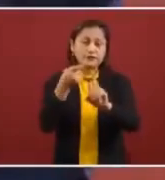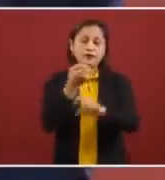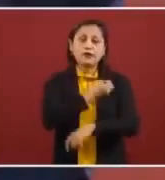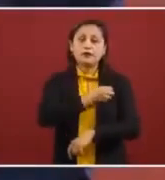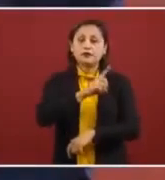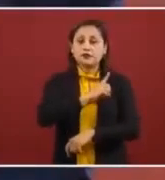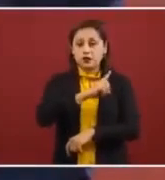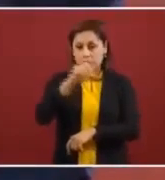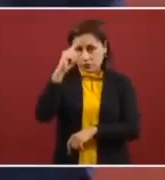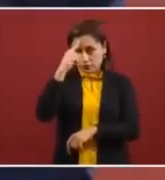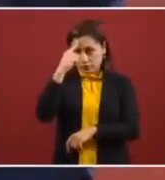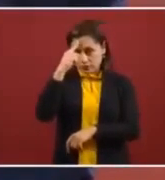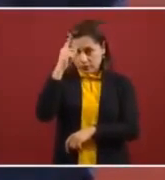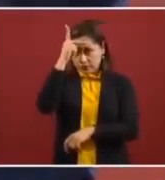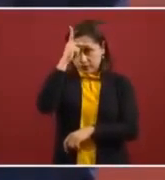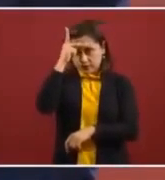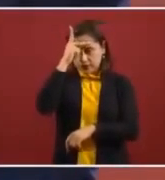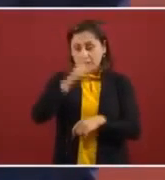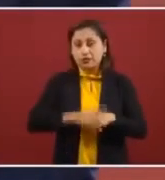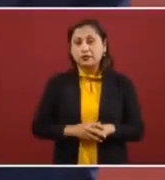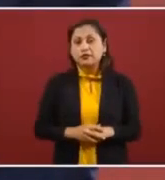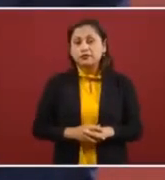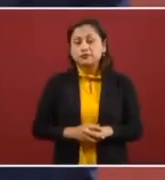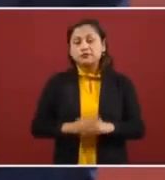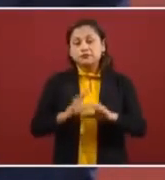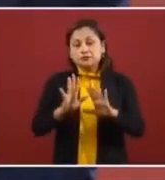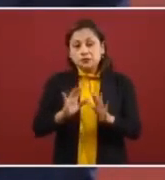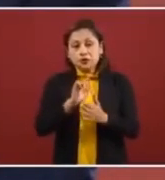So they have a new vision for mental health.